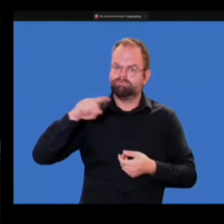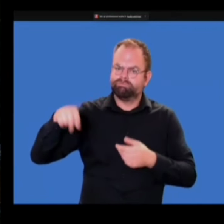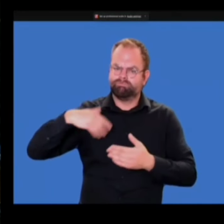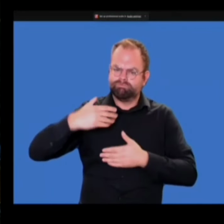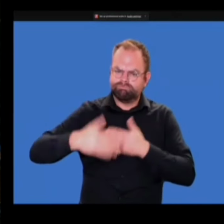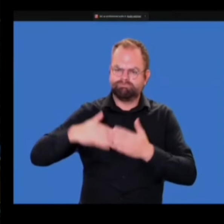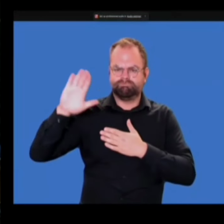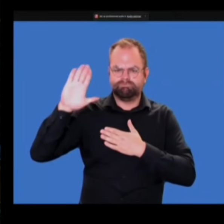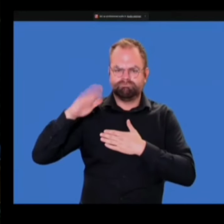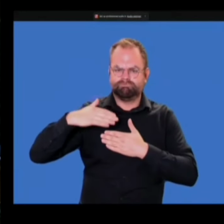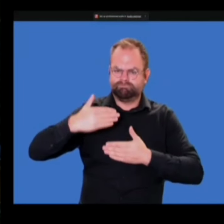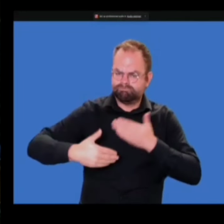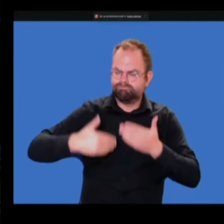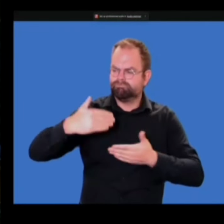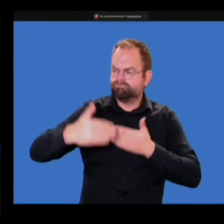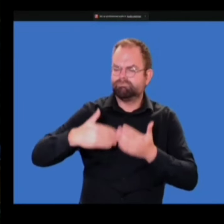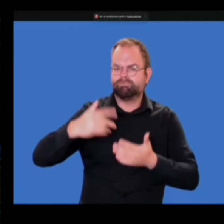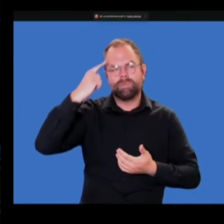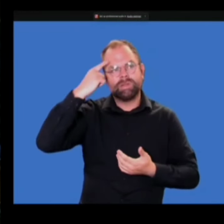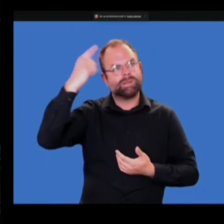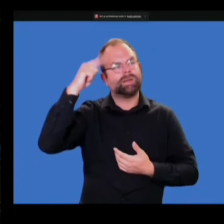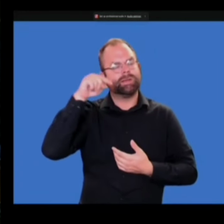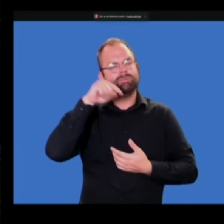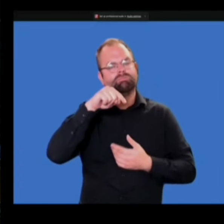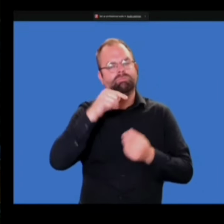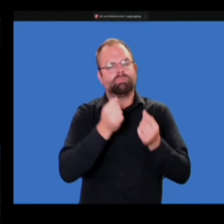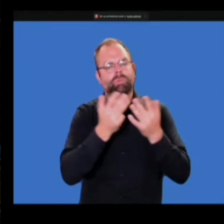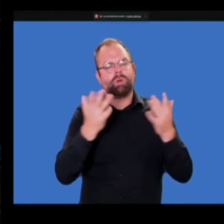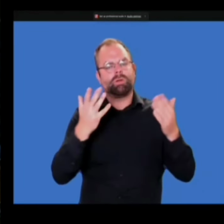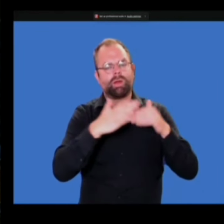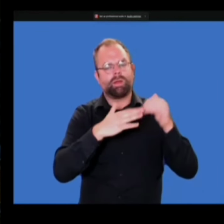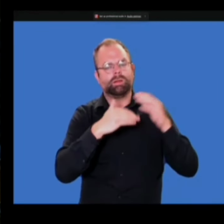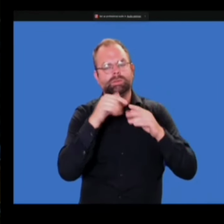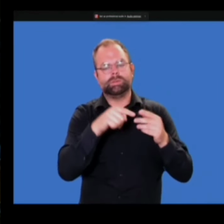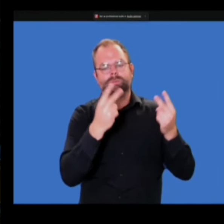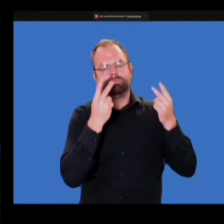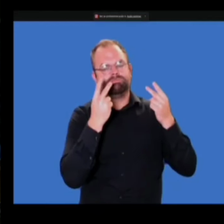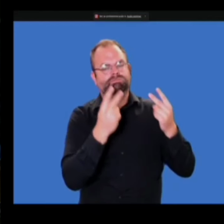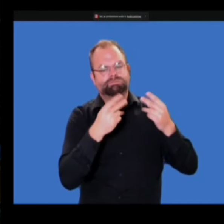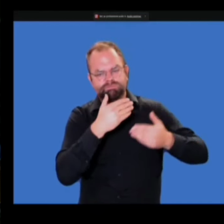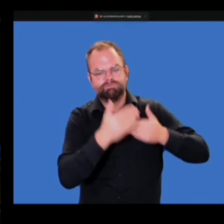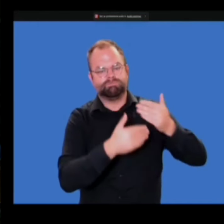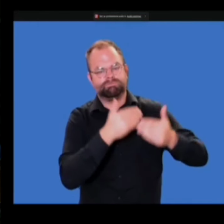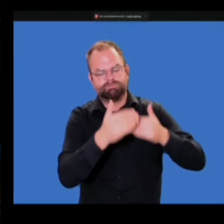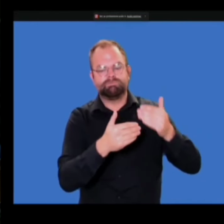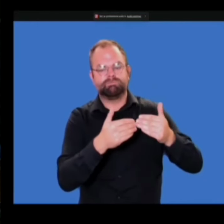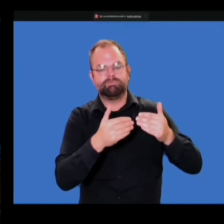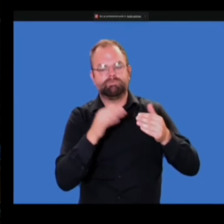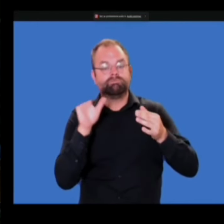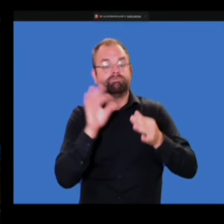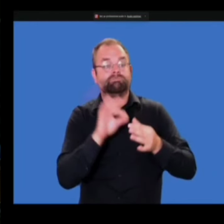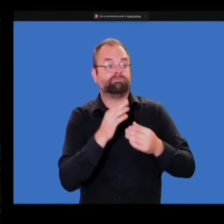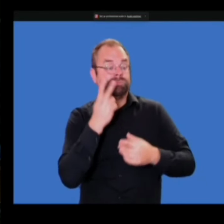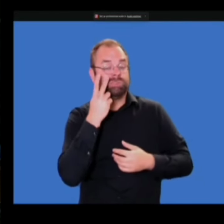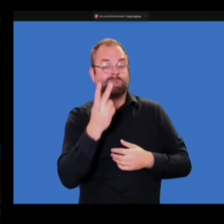As we have heard already and detailed in the UN Secretary General's Our Common